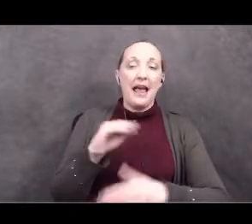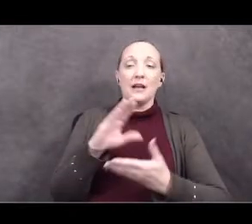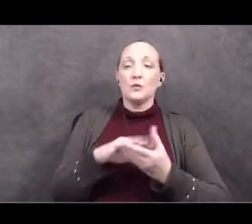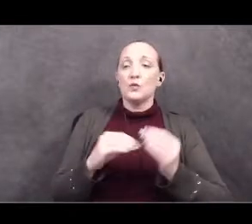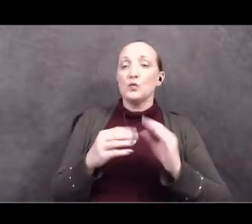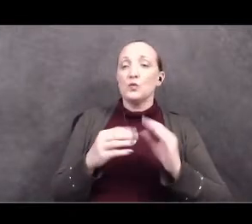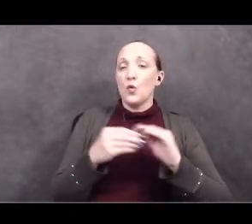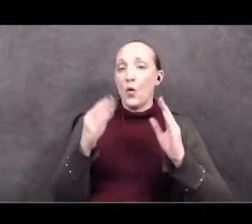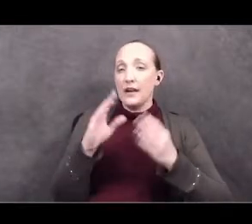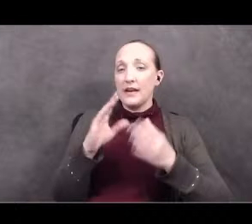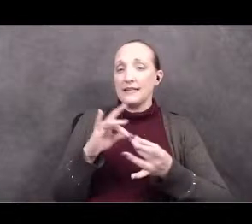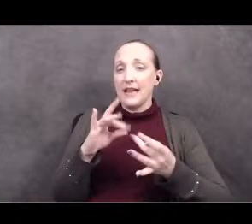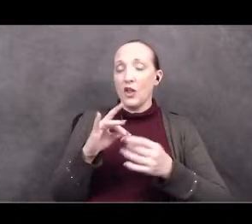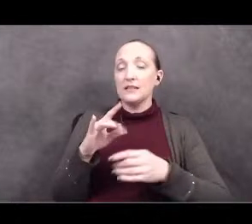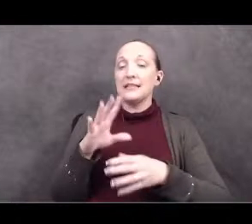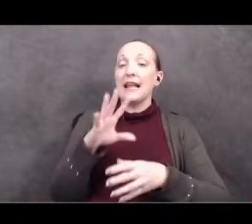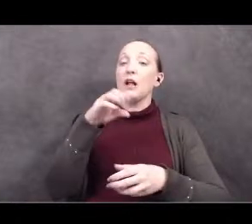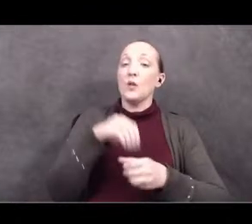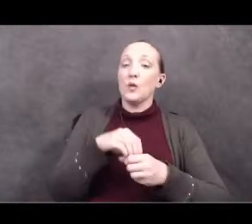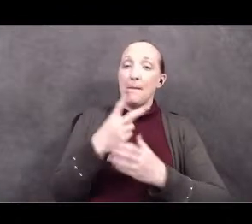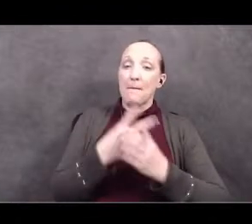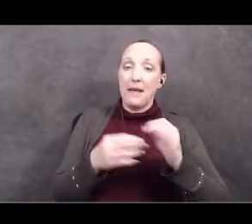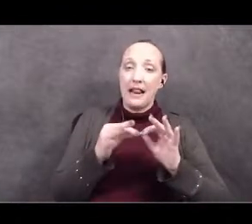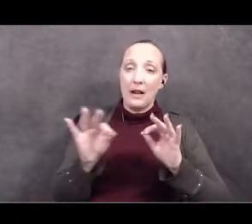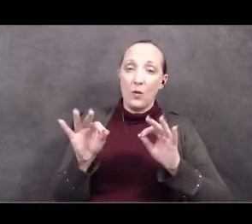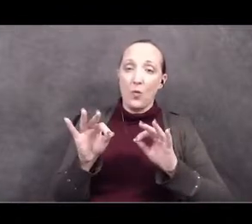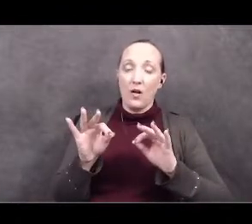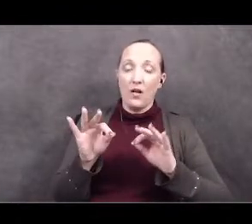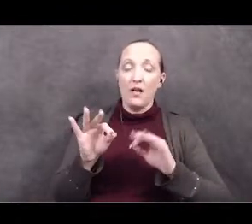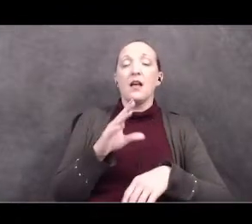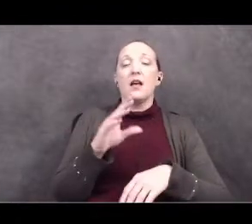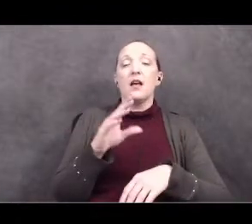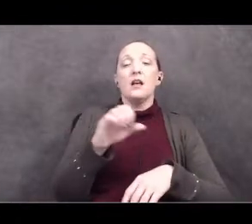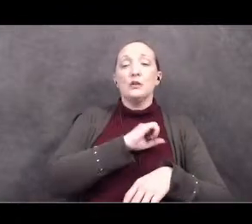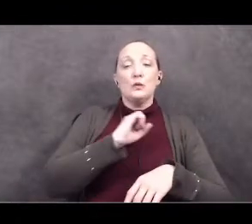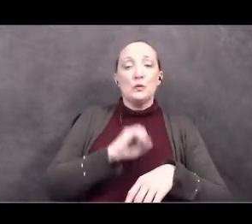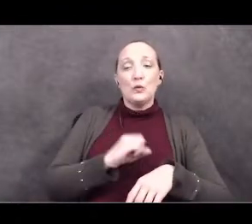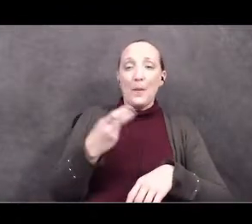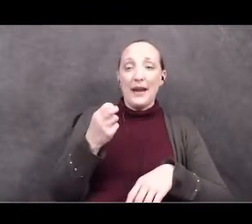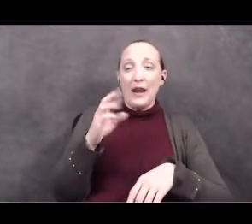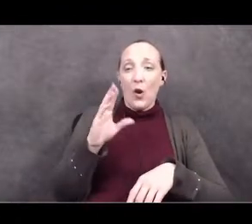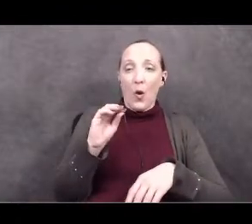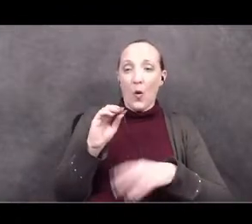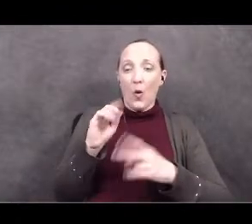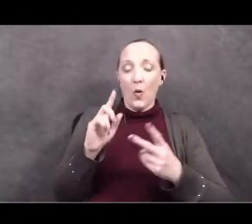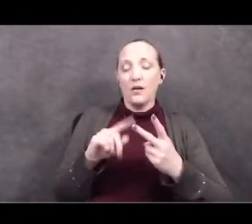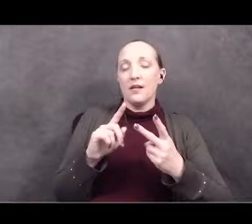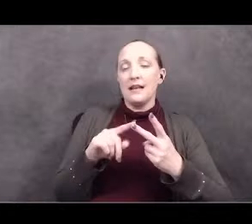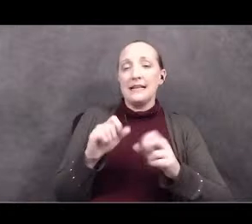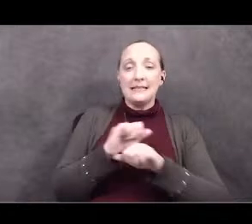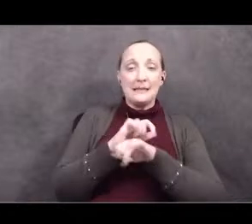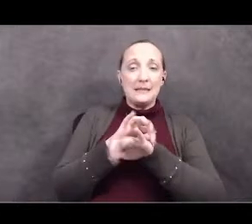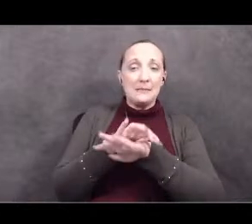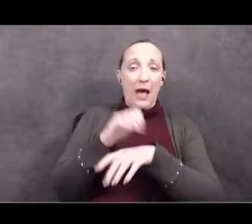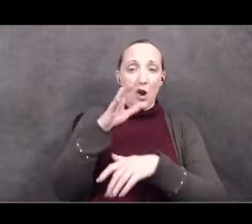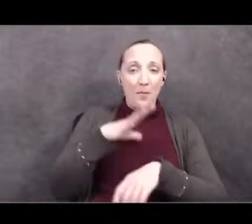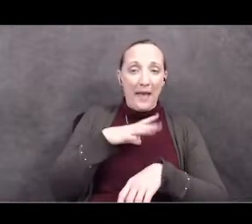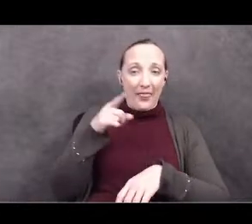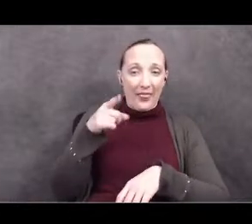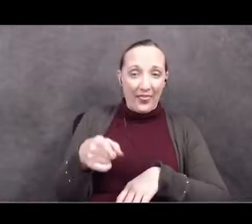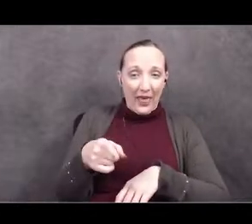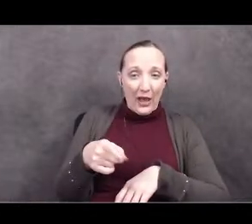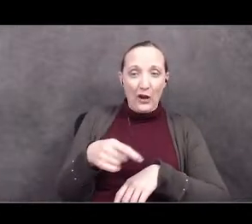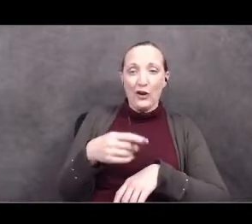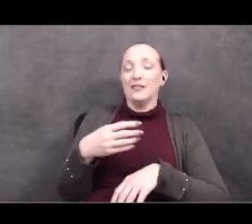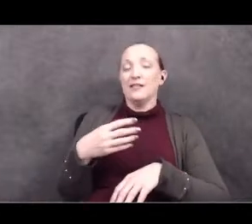bilingual authors too superheroes I know Spider-Man's going to be there and more so we will